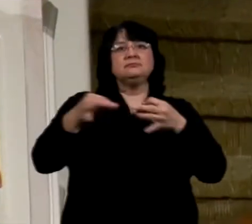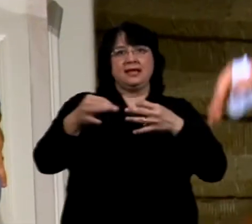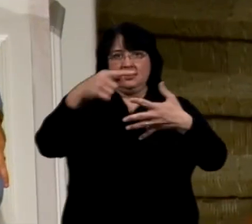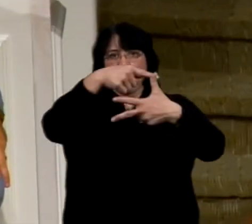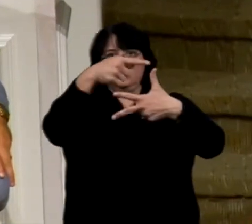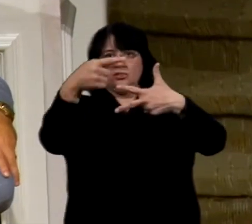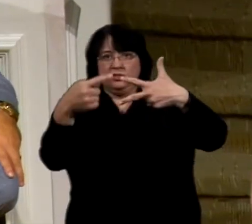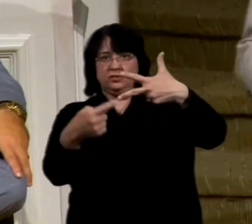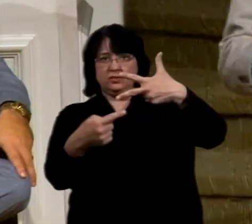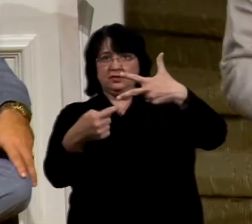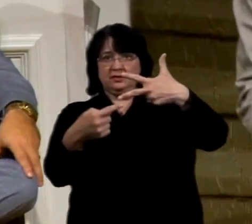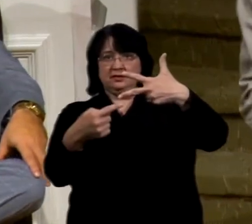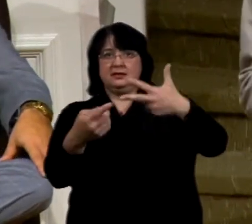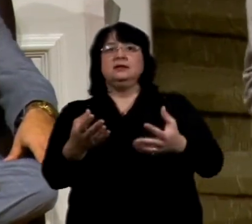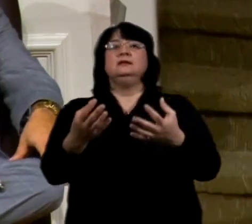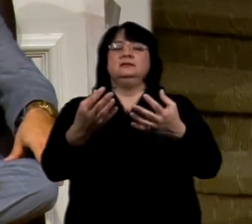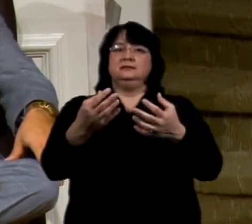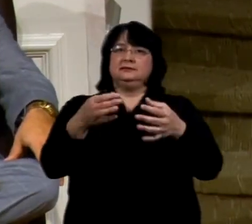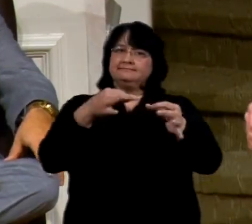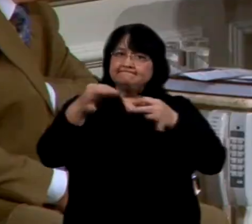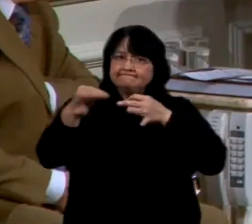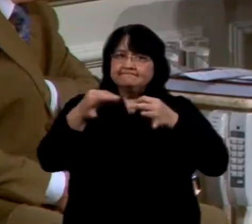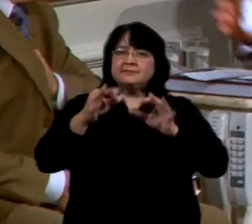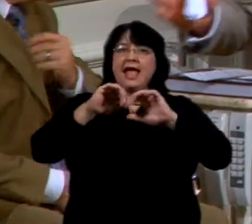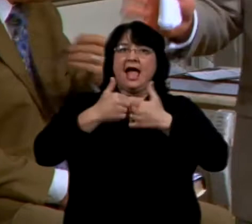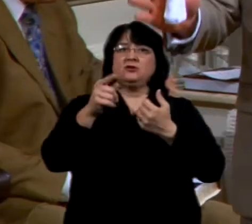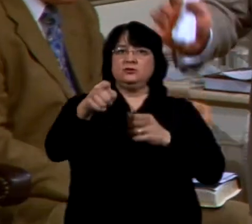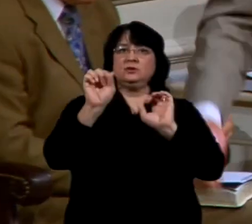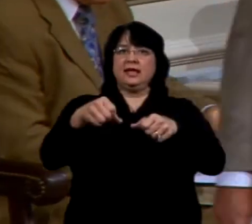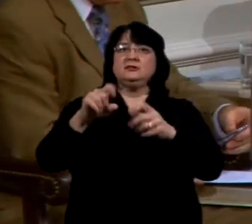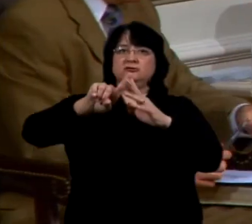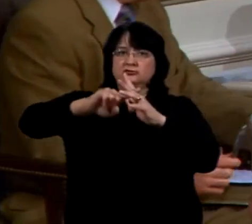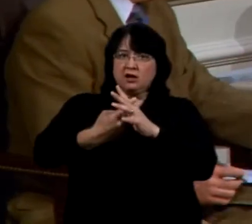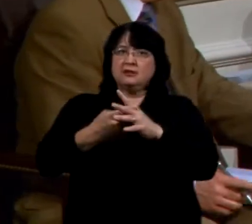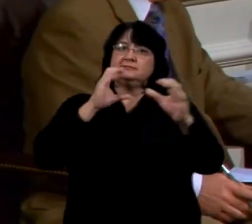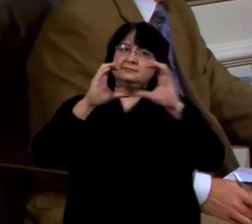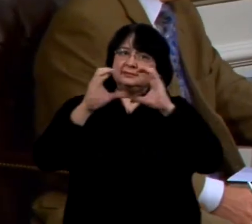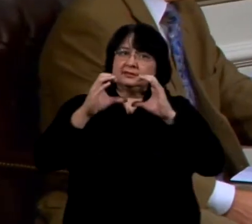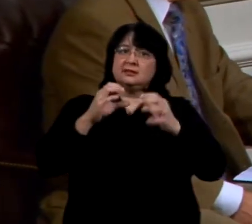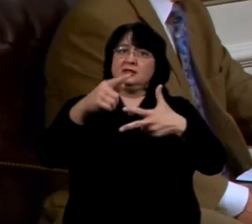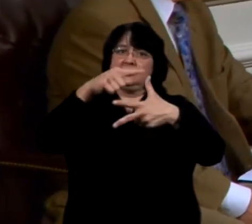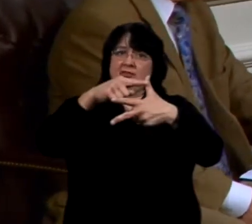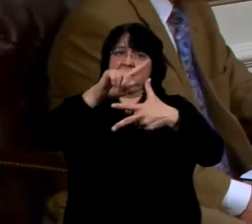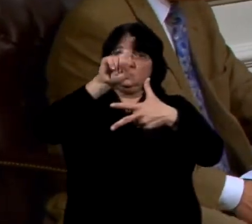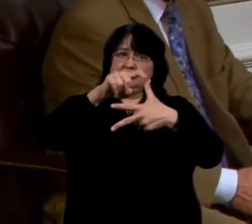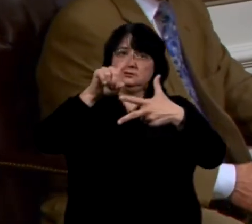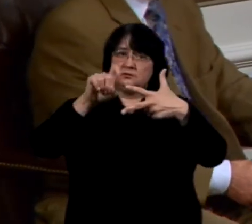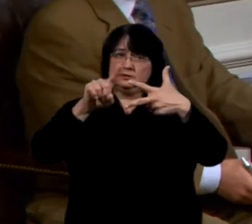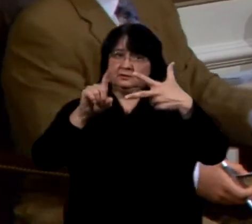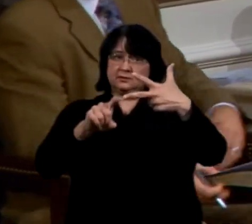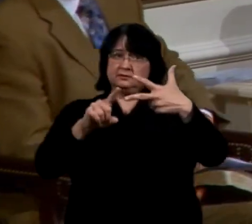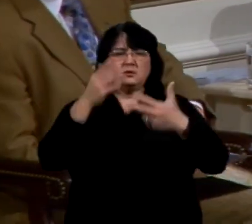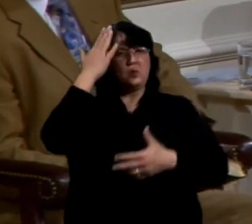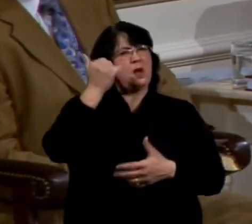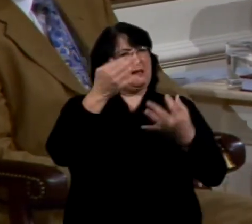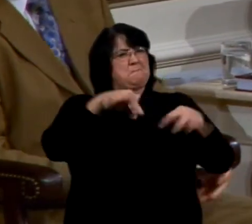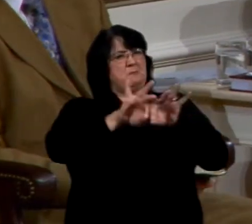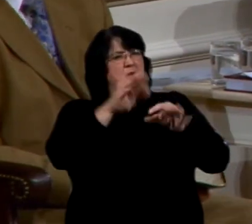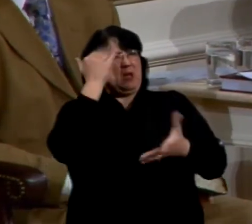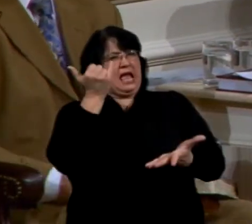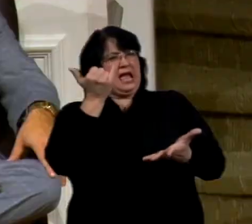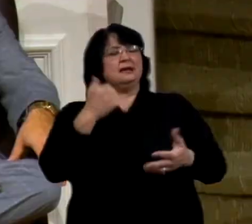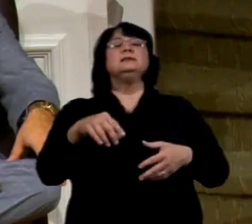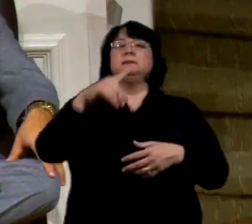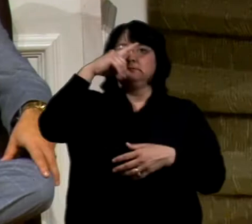the first three steps of casting the net, and all three of them are going to be questions. Why is that important? Well,